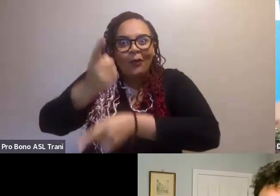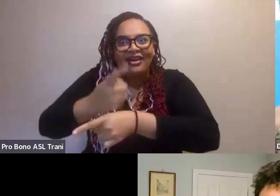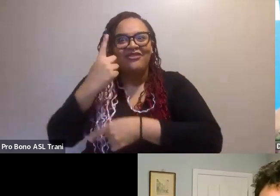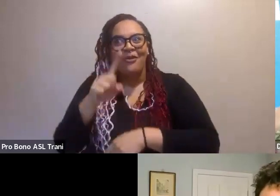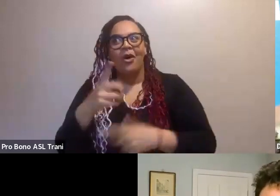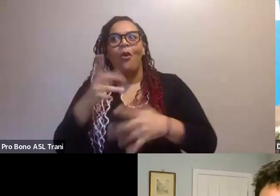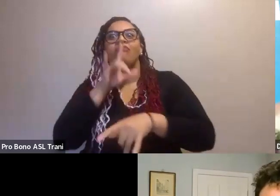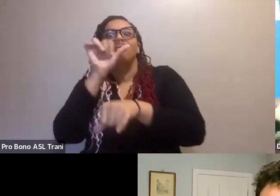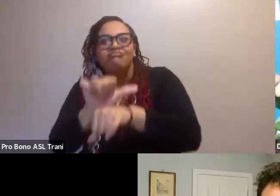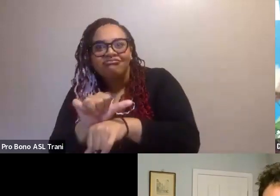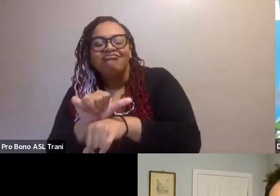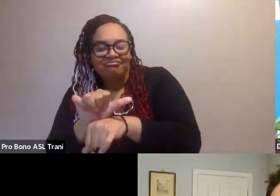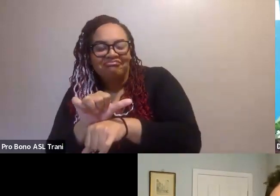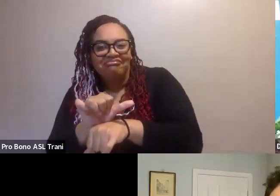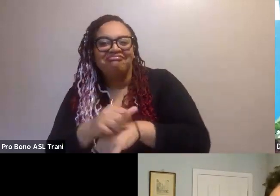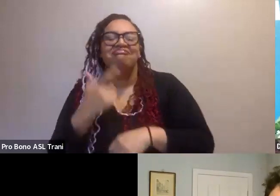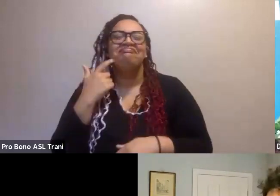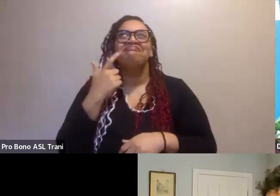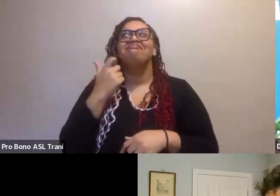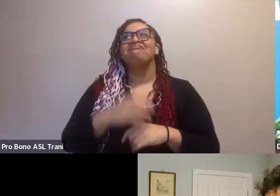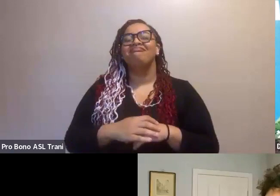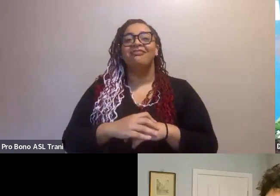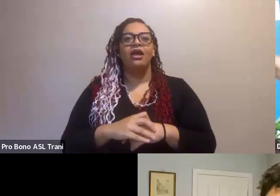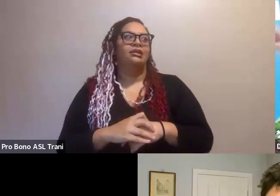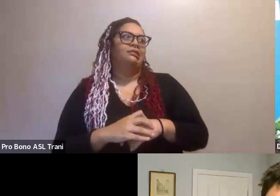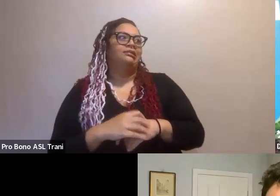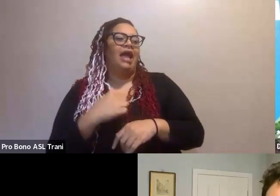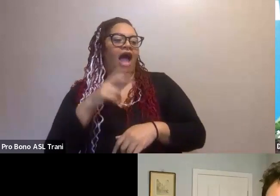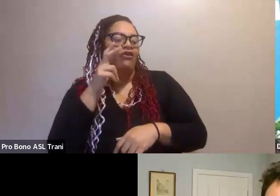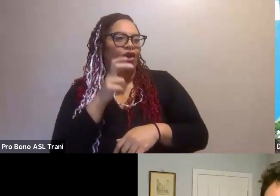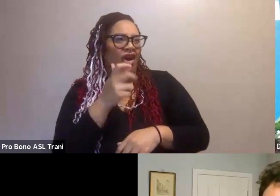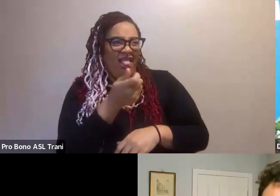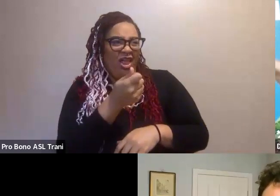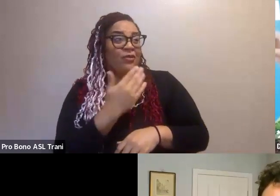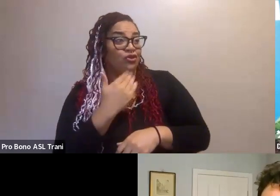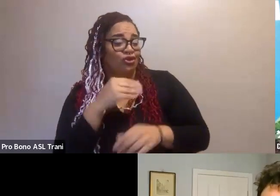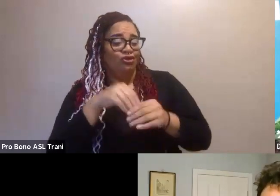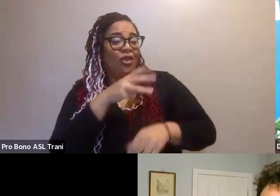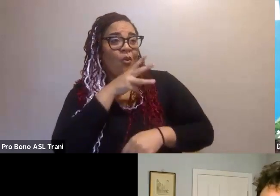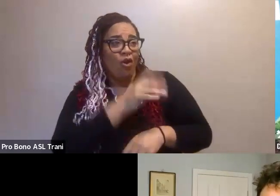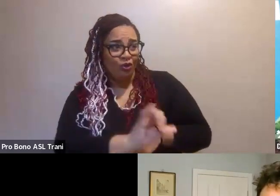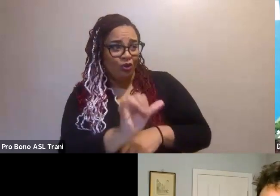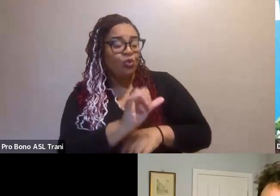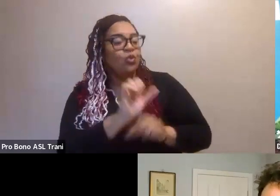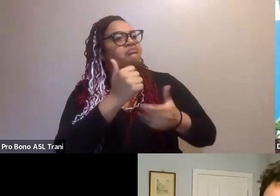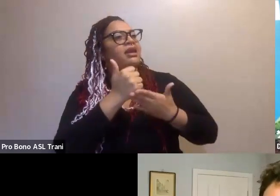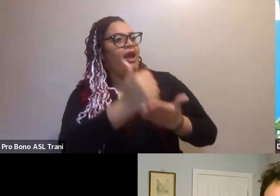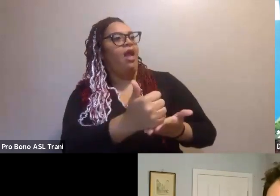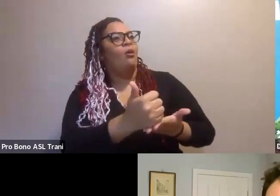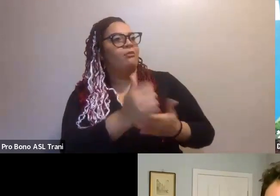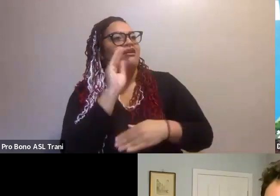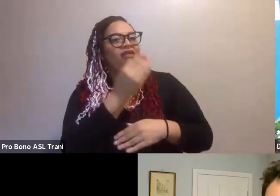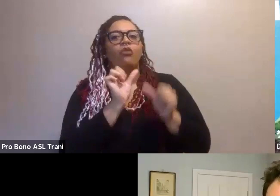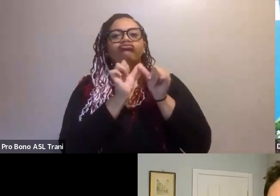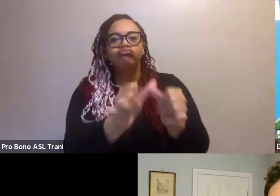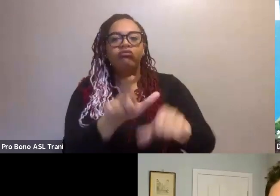actually is. I've actually heard that a little sugar in the water too can help your flowers. Yeah, I did hear that too. And I